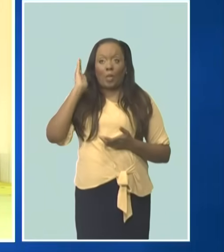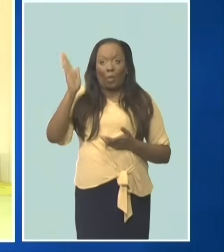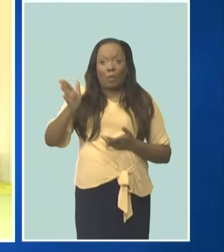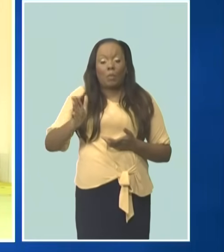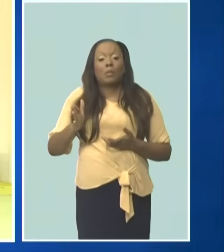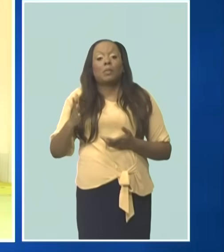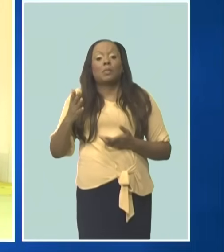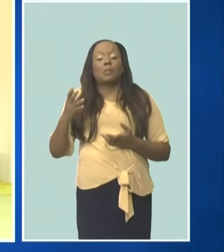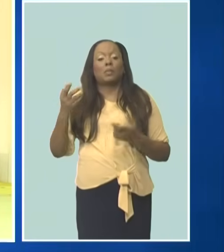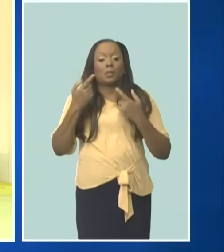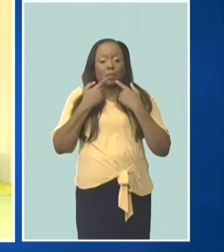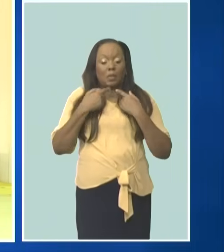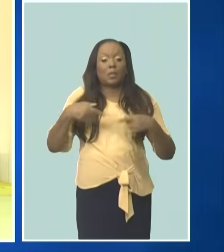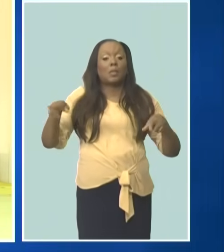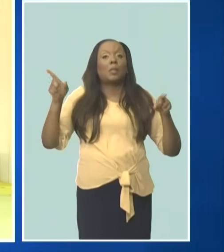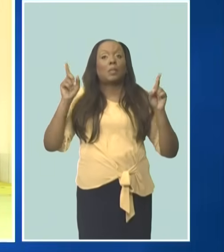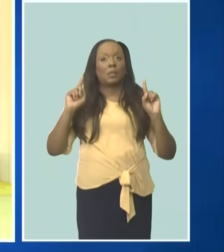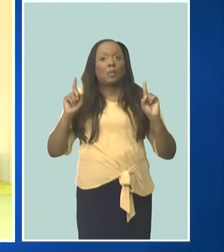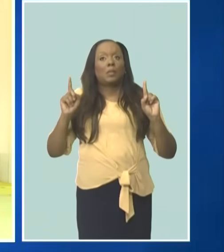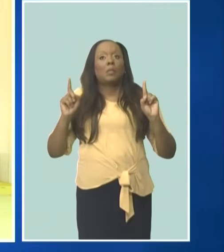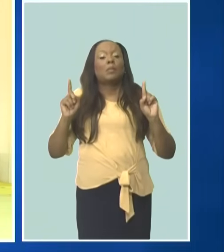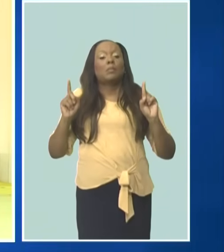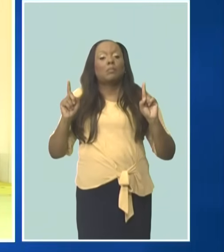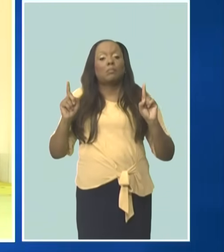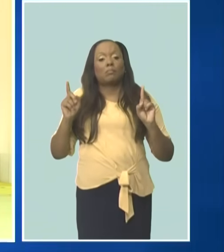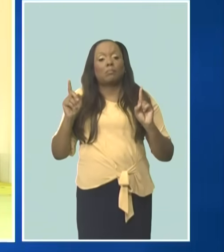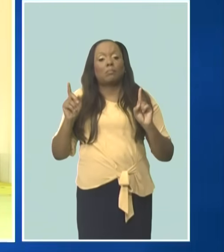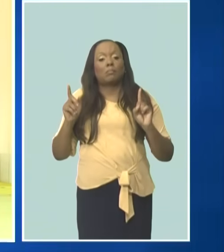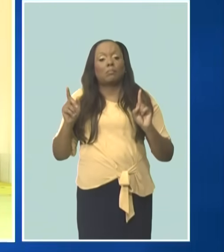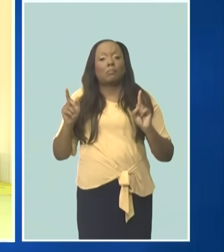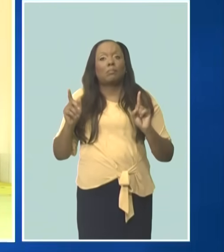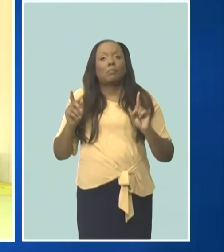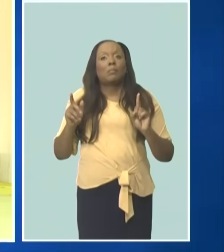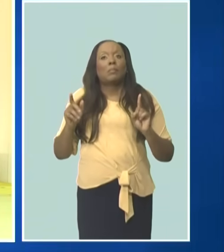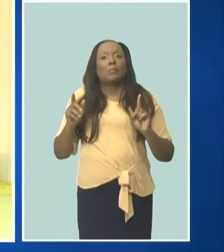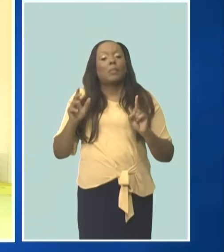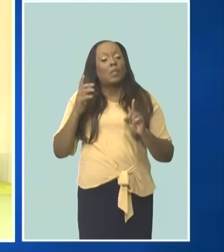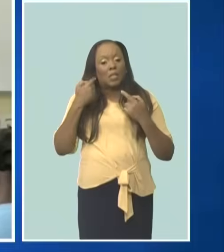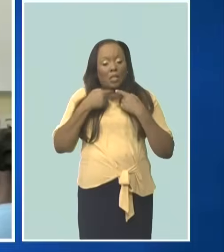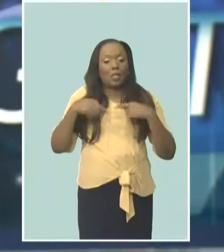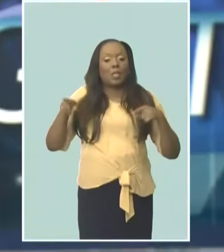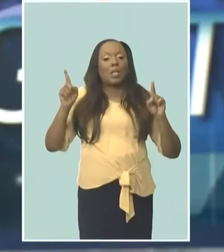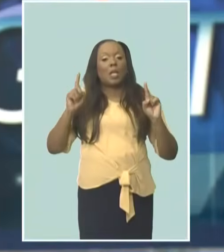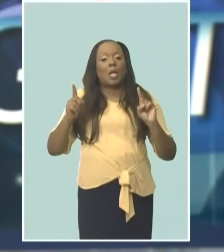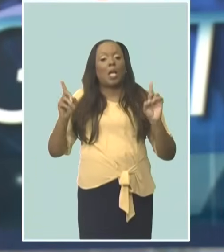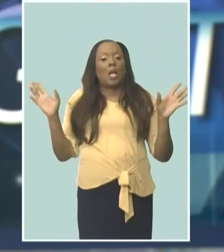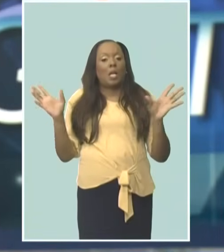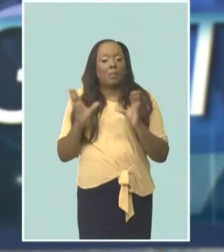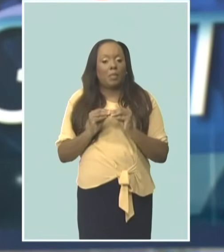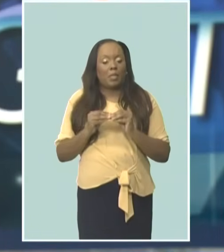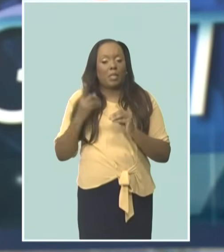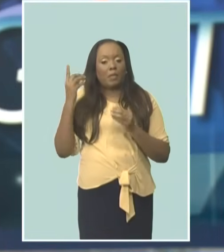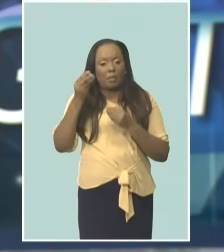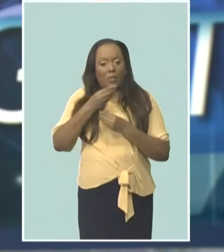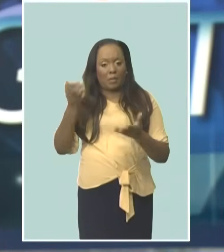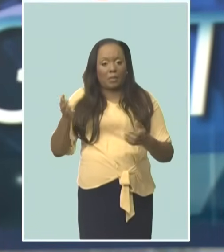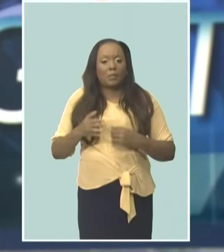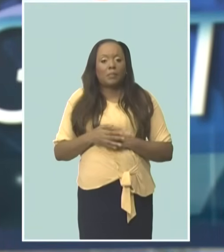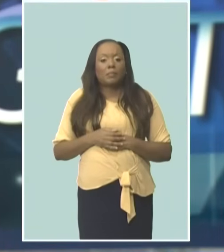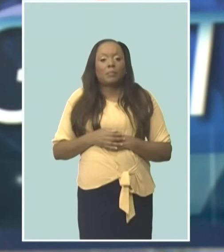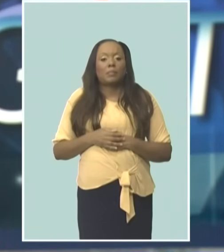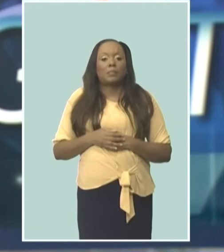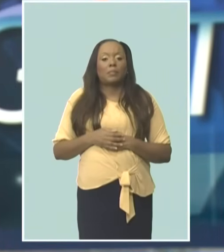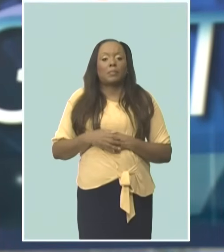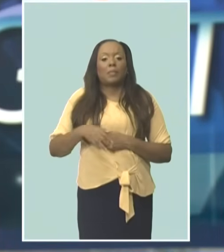as the media when we'll be able to have that press conference. The Babs Reading Clinic